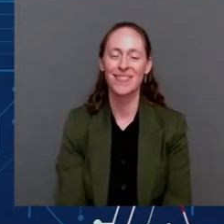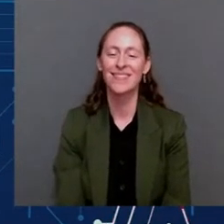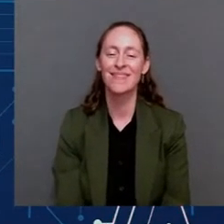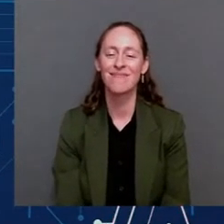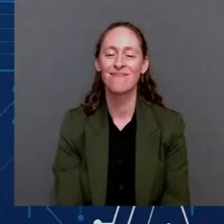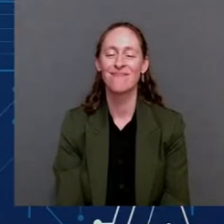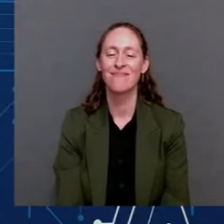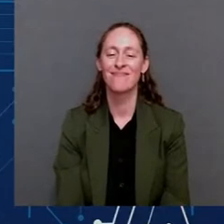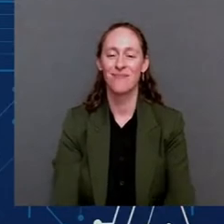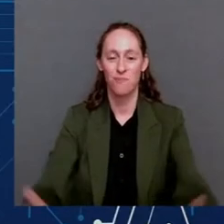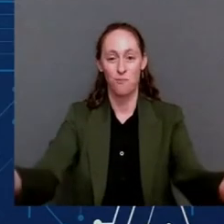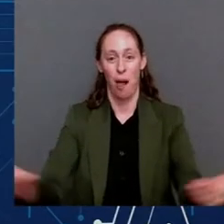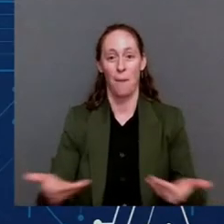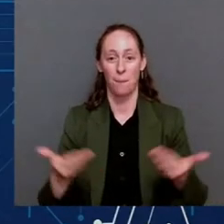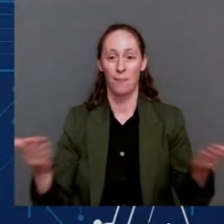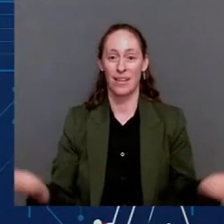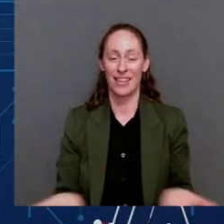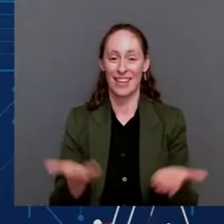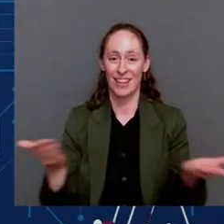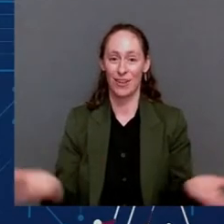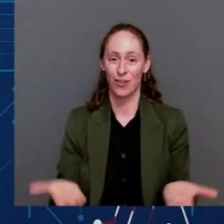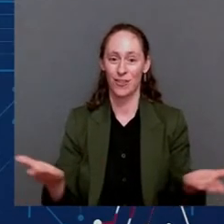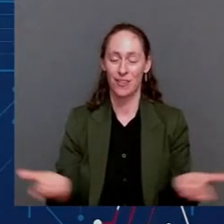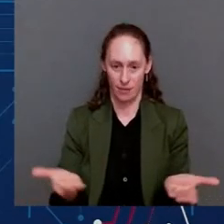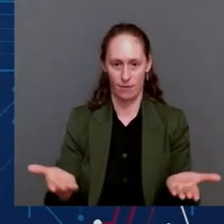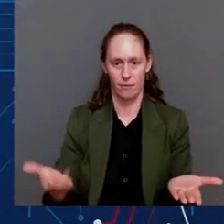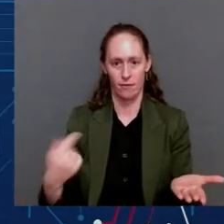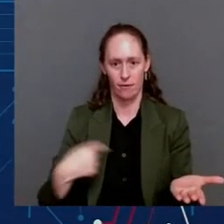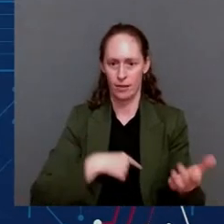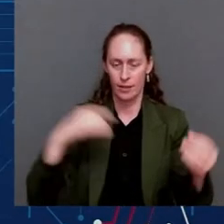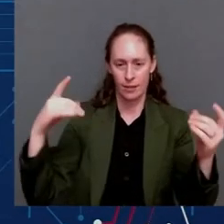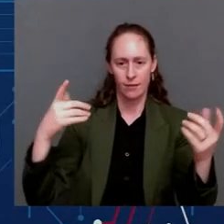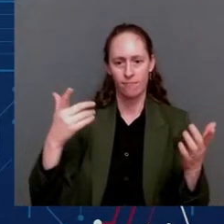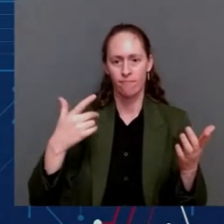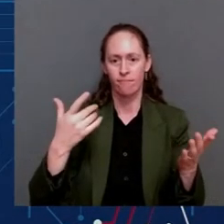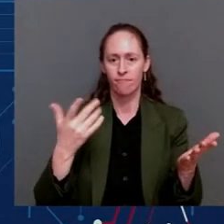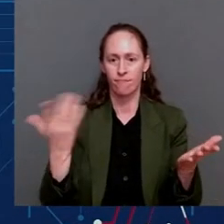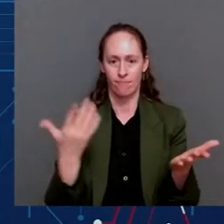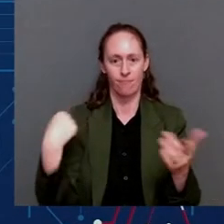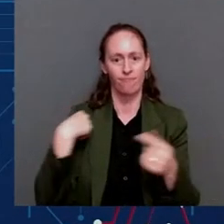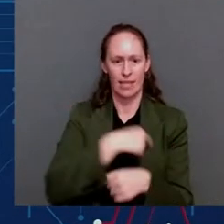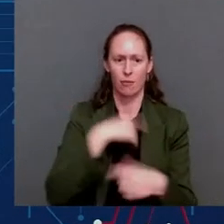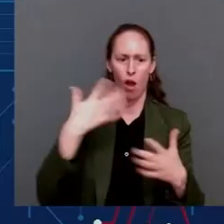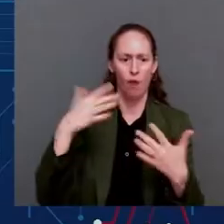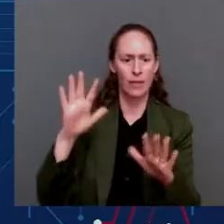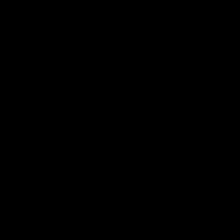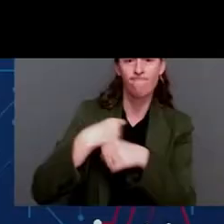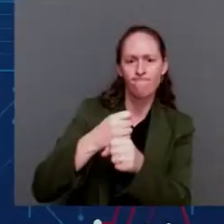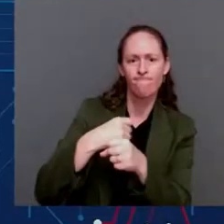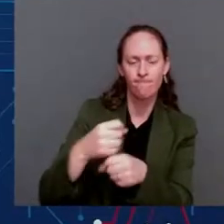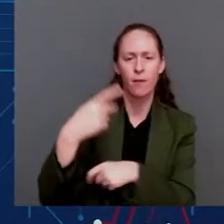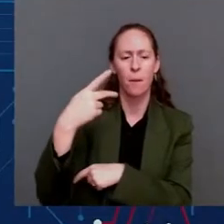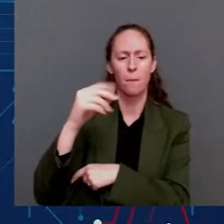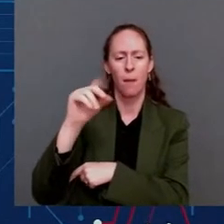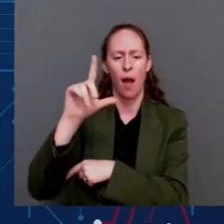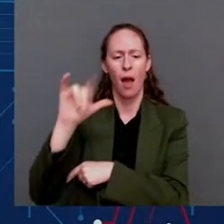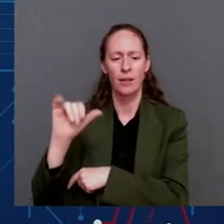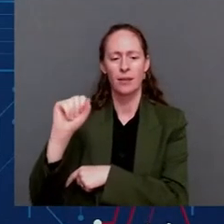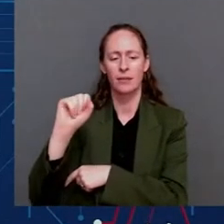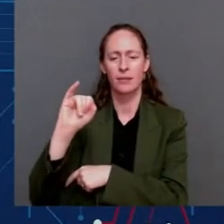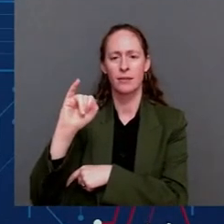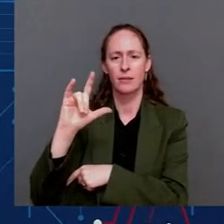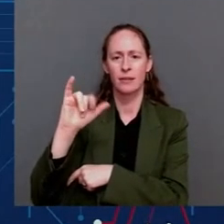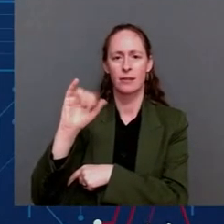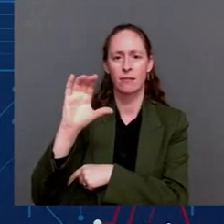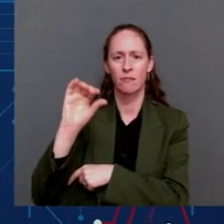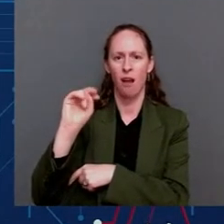hyperpure polysilicon since 1961, and we are part of the Corning family. I'm Kristen Opperman, Culture and